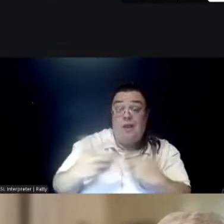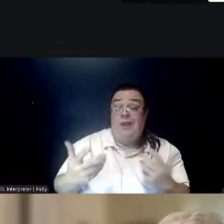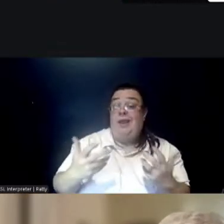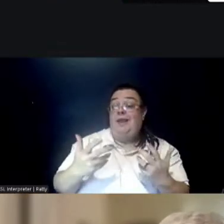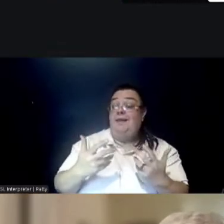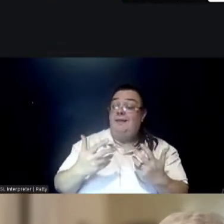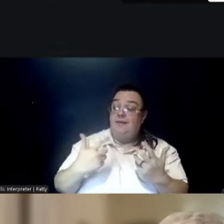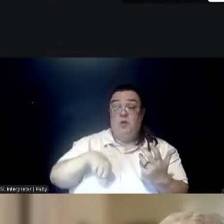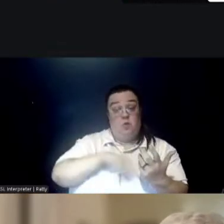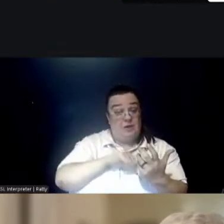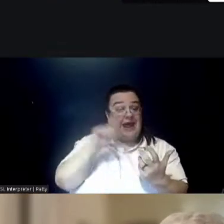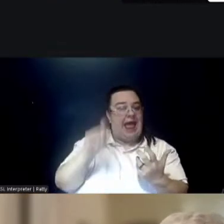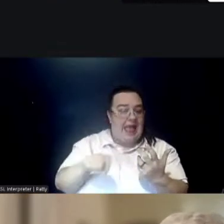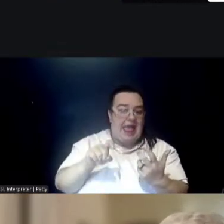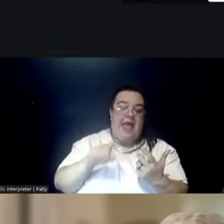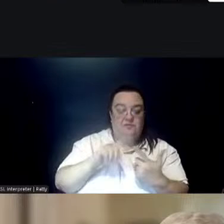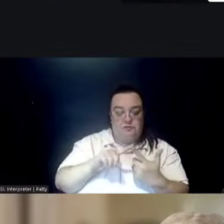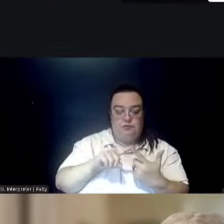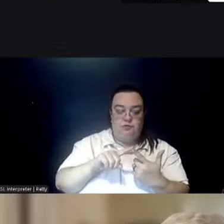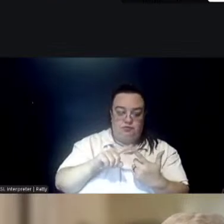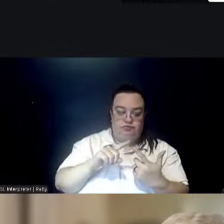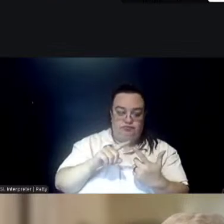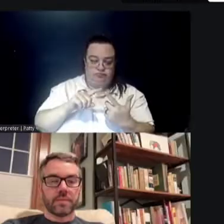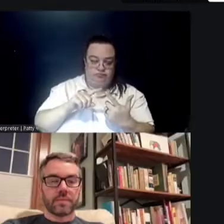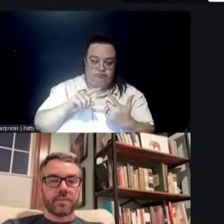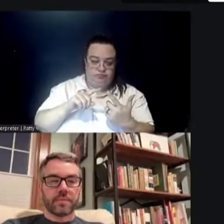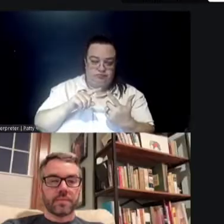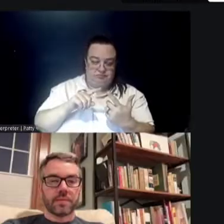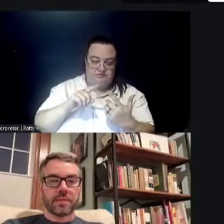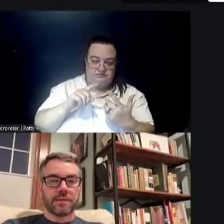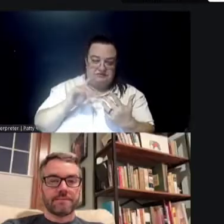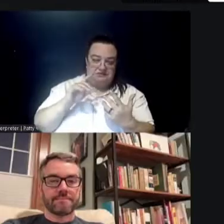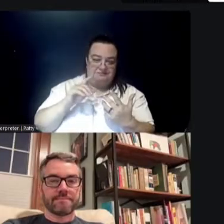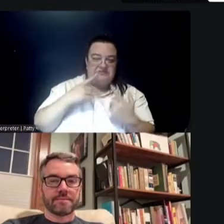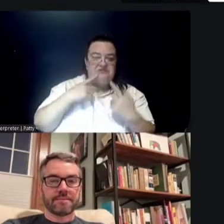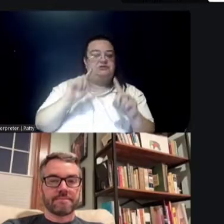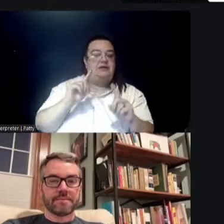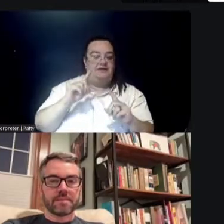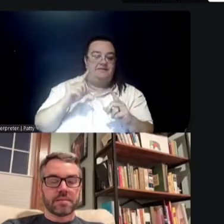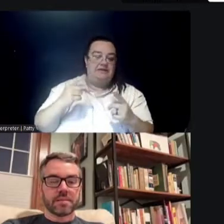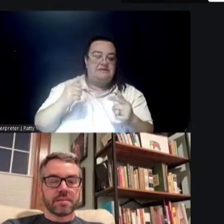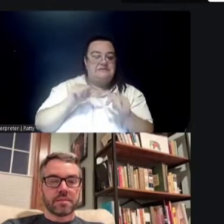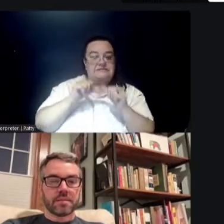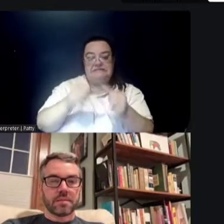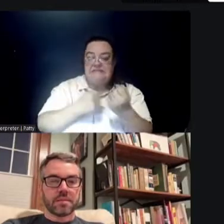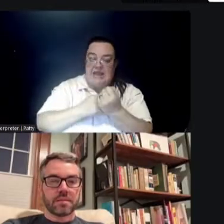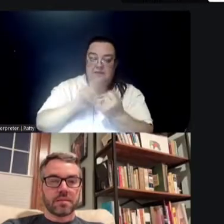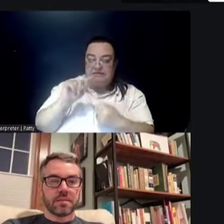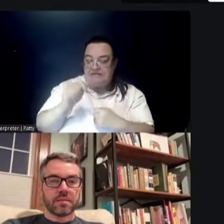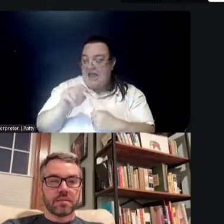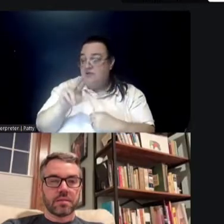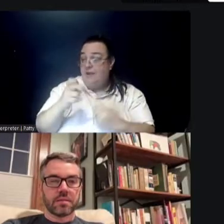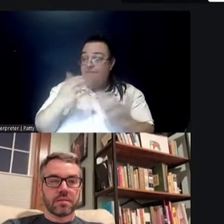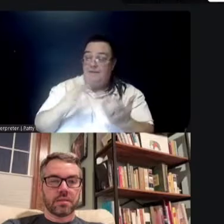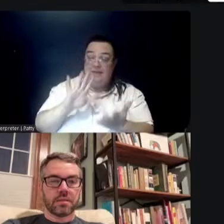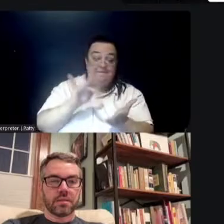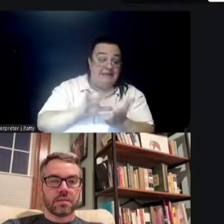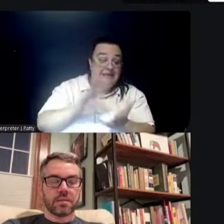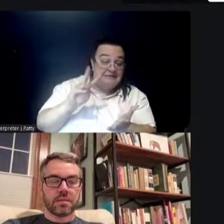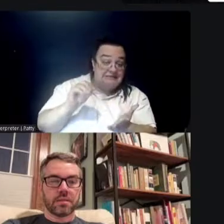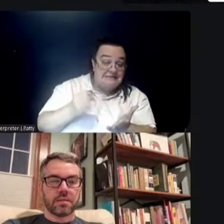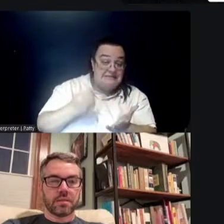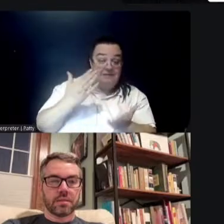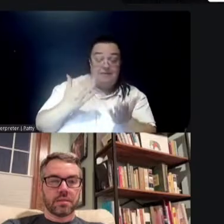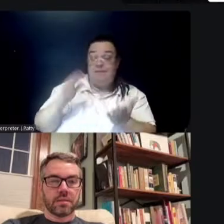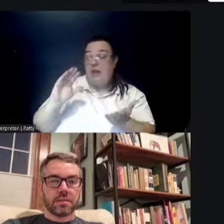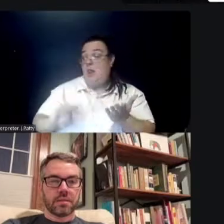we have to reach a sustainable tax rate. And maybe it is in the mid 60s, maybe it's the low 60s, maybe it's the high